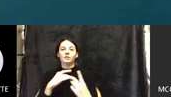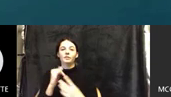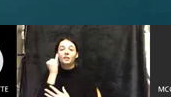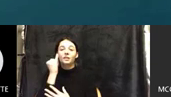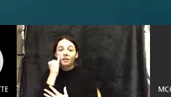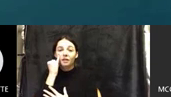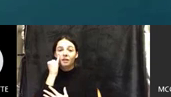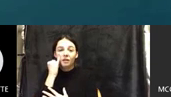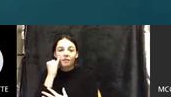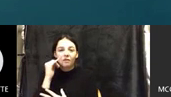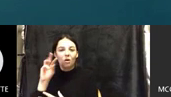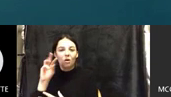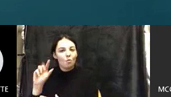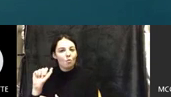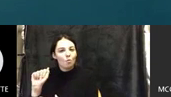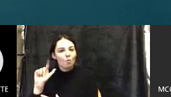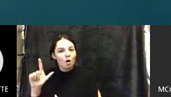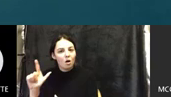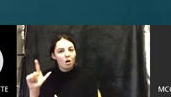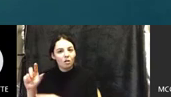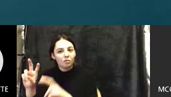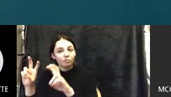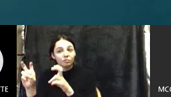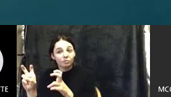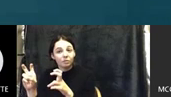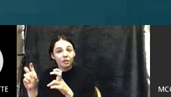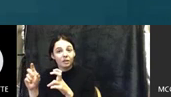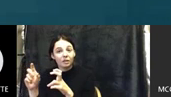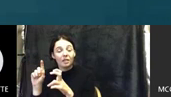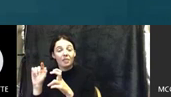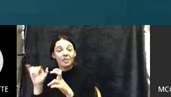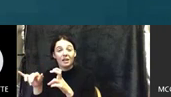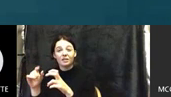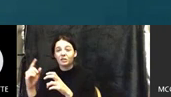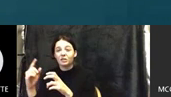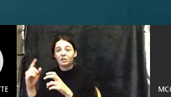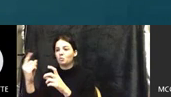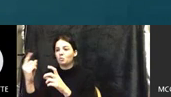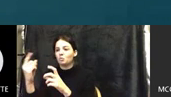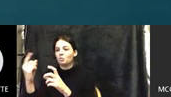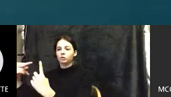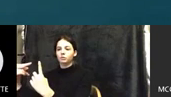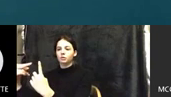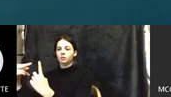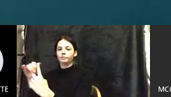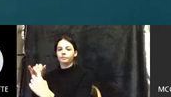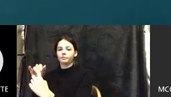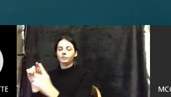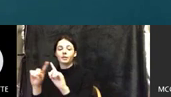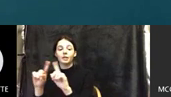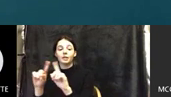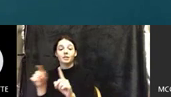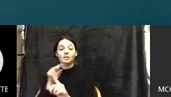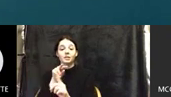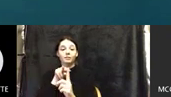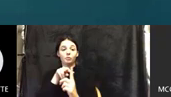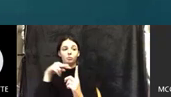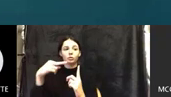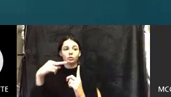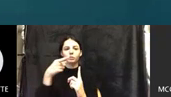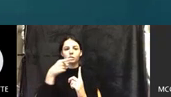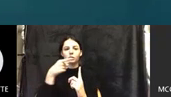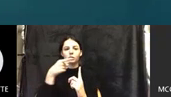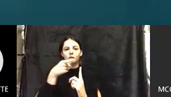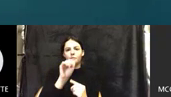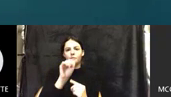I would basically be saying it from one person's perspective. If I said barrier, I was saying it from another person's perspective. And as a journalist who I